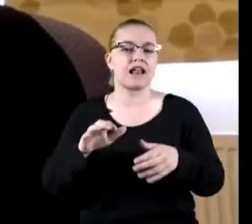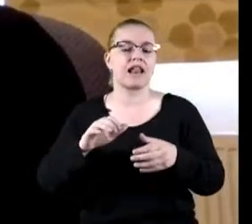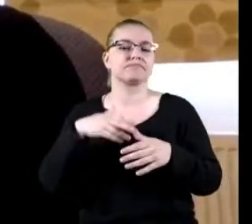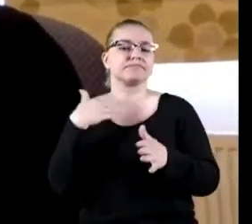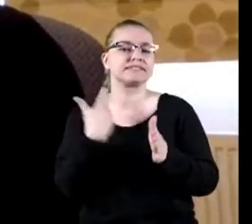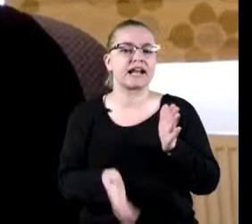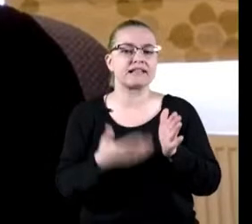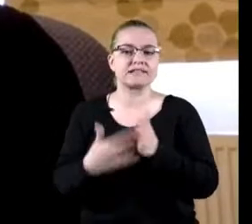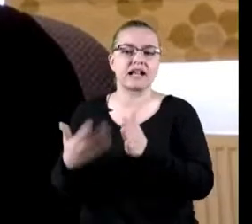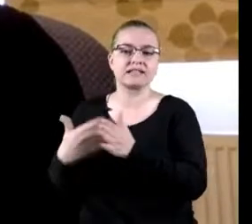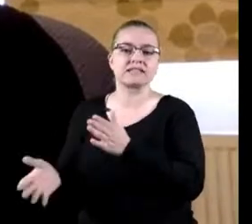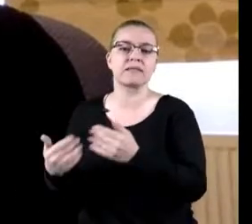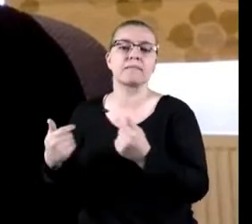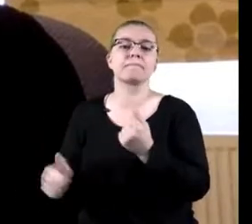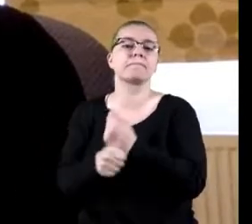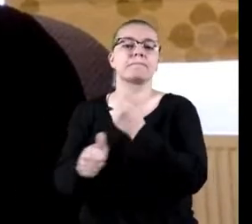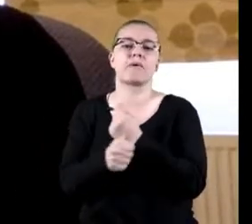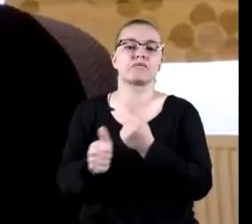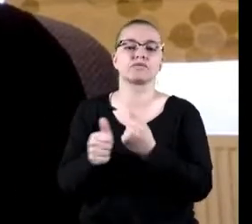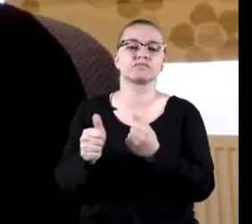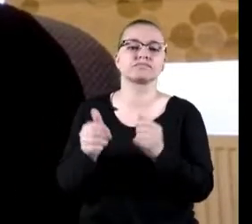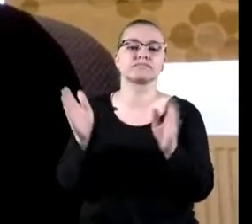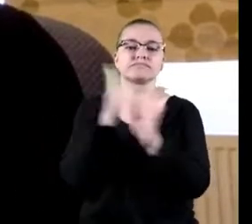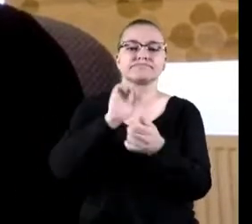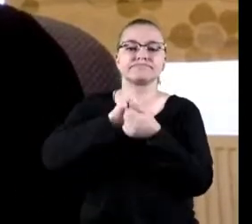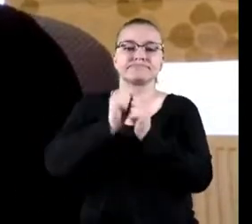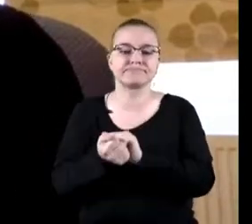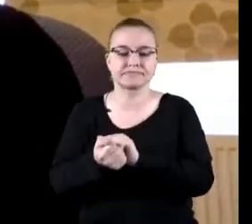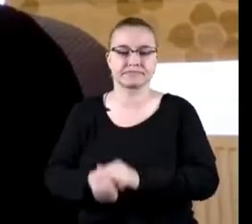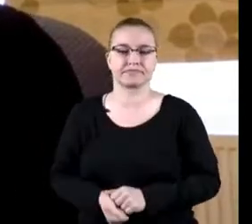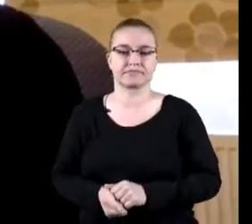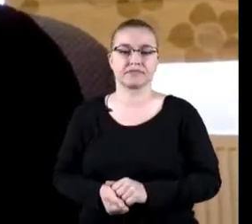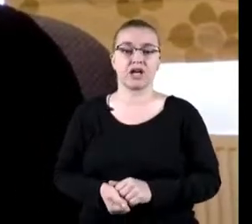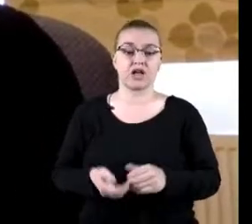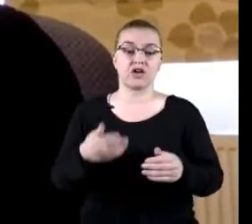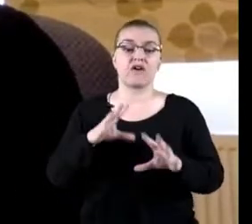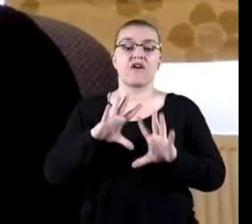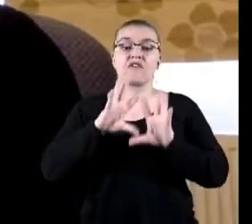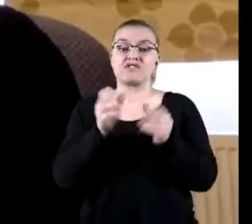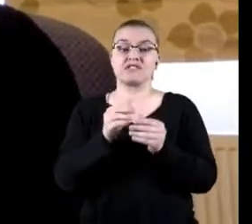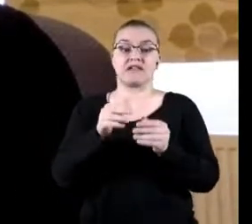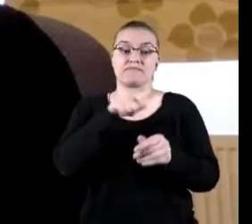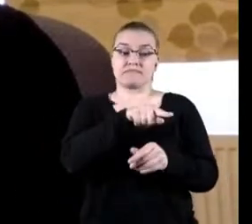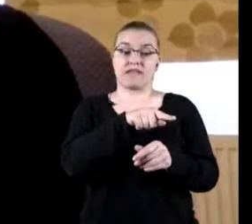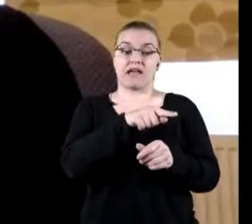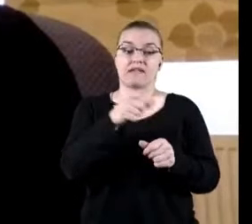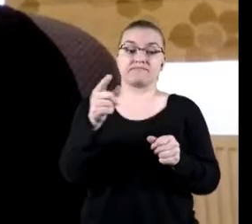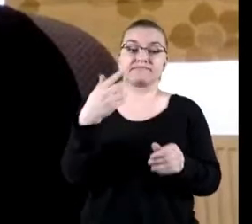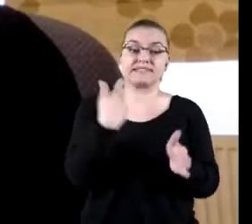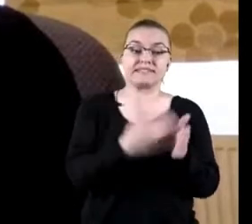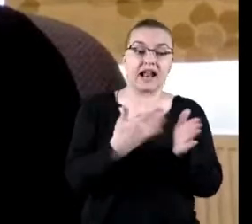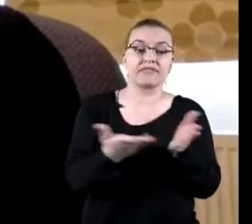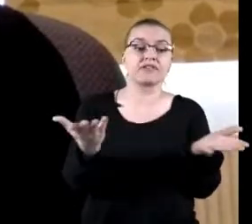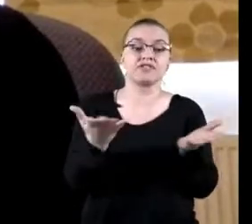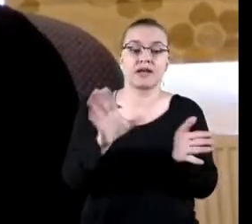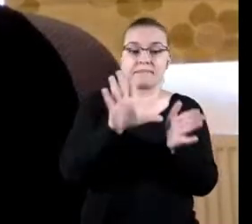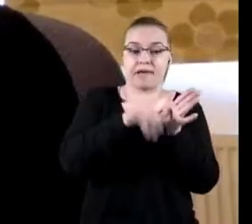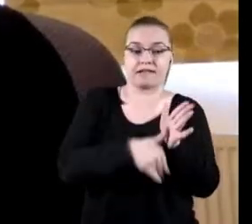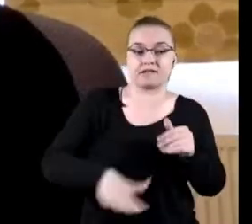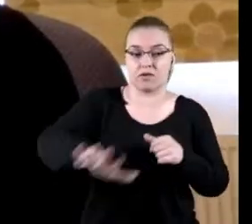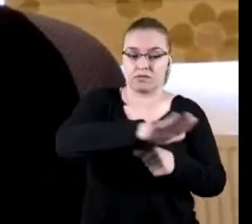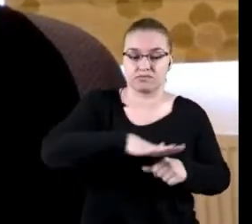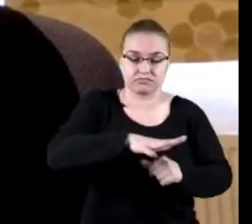increasingly concentrated in urban areas. Therefore, many of the opportunities for action also lie within